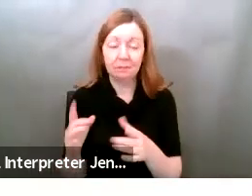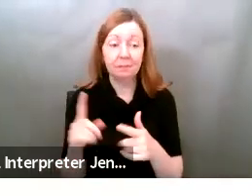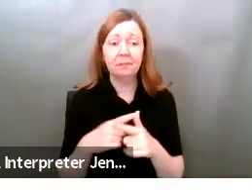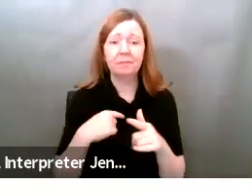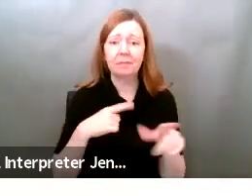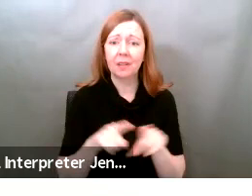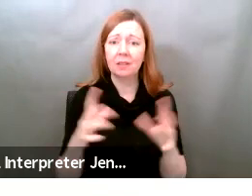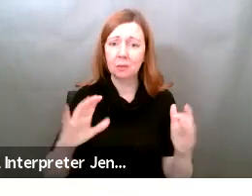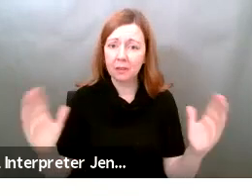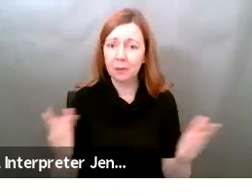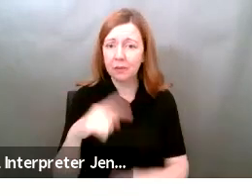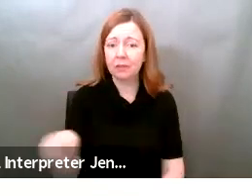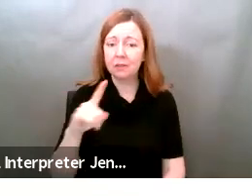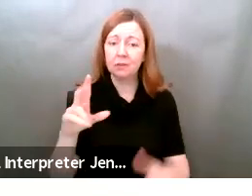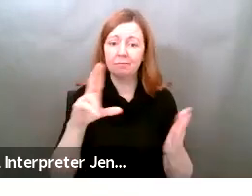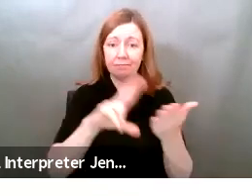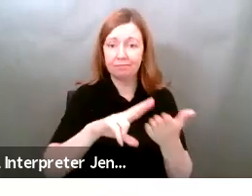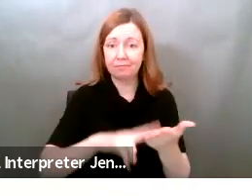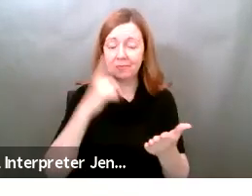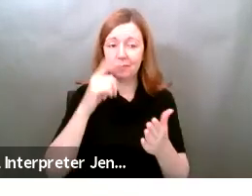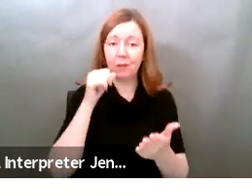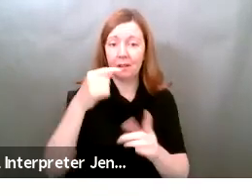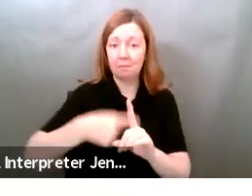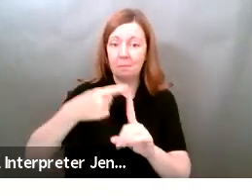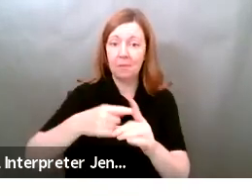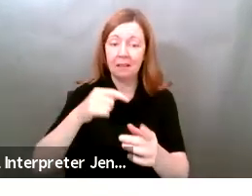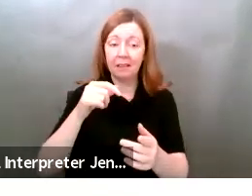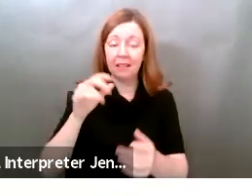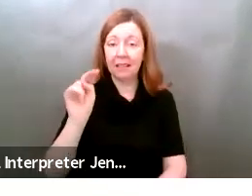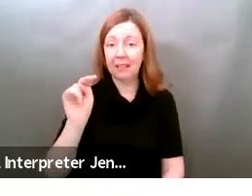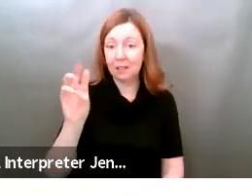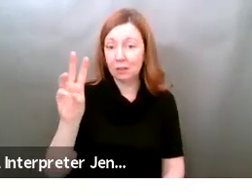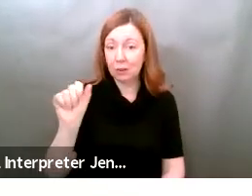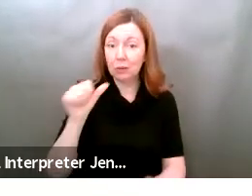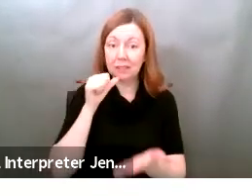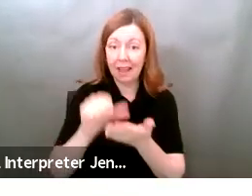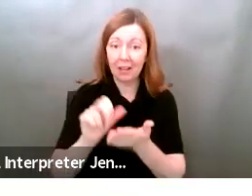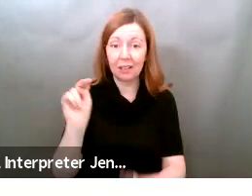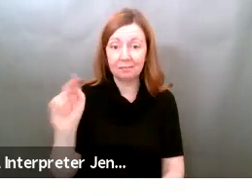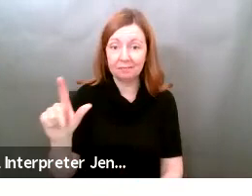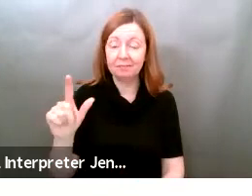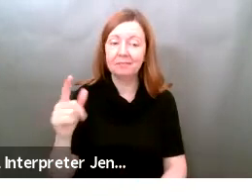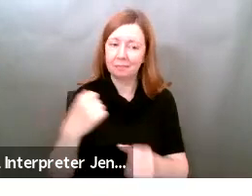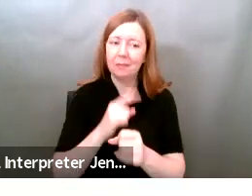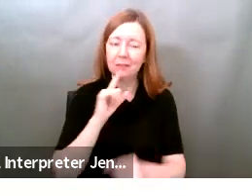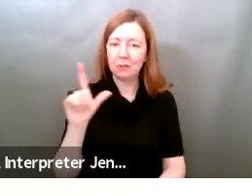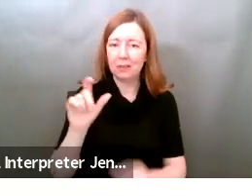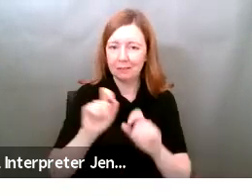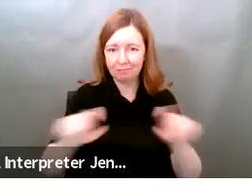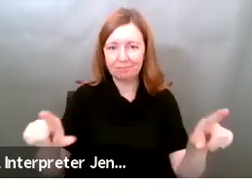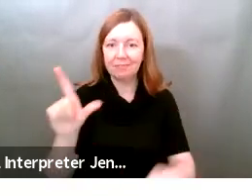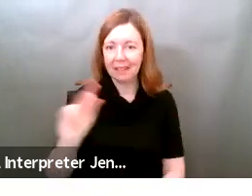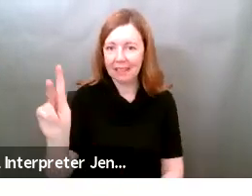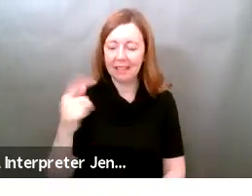I also want to encourage you all to sign up for our monthly newsletter. We'll make sure that this link gets out to you after the session. We